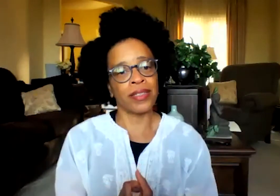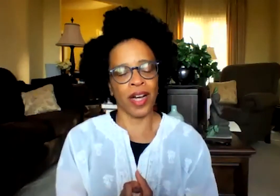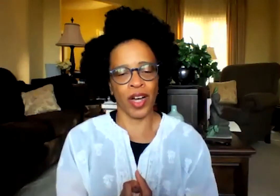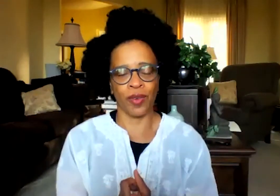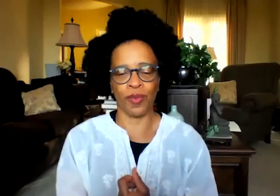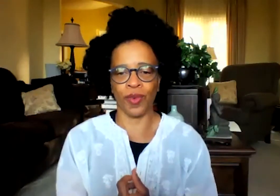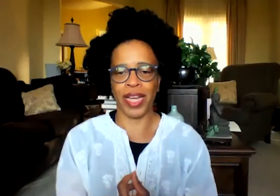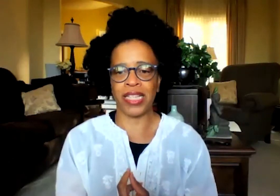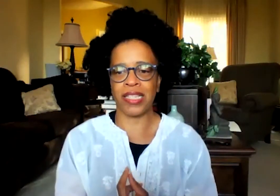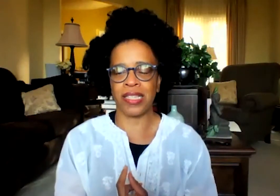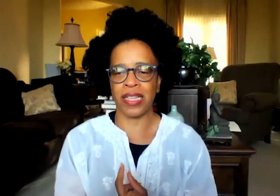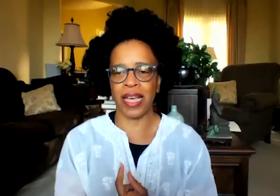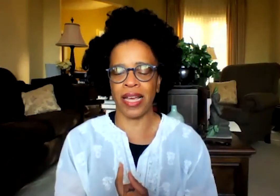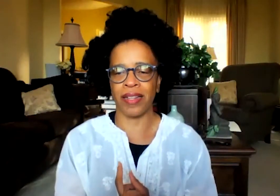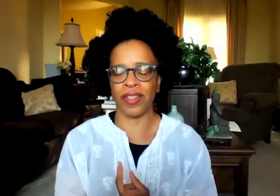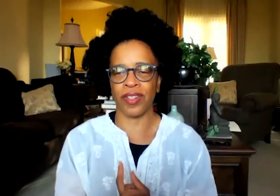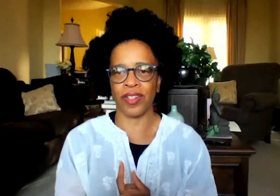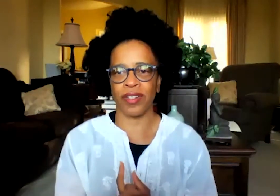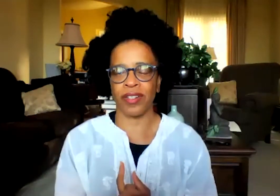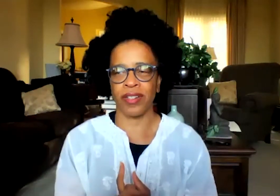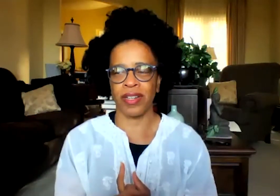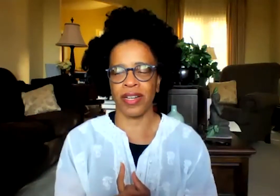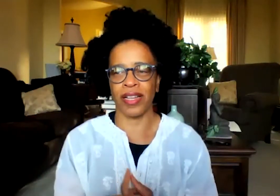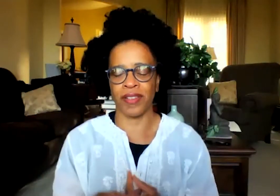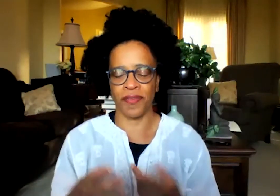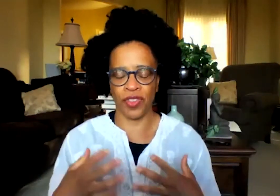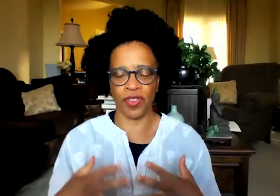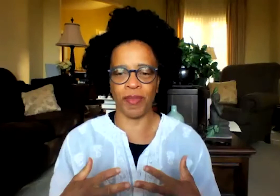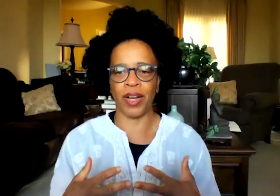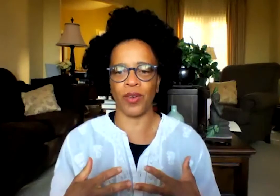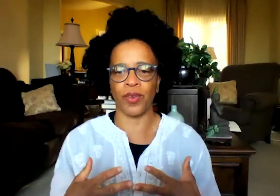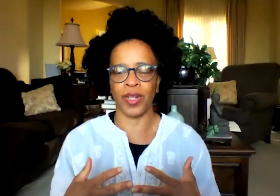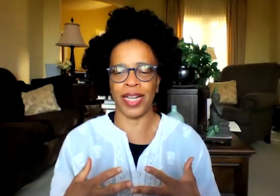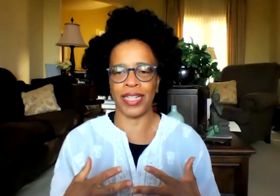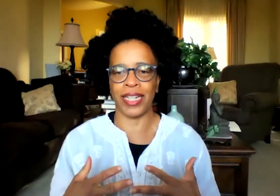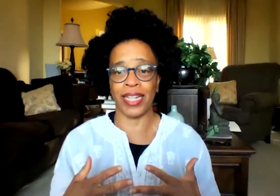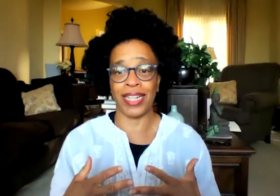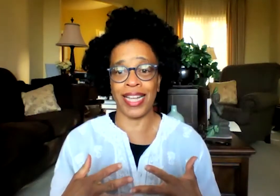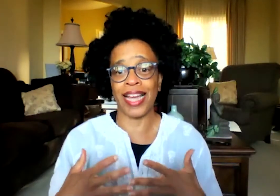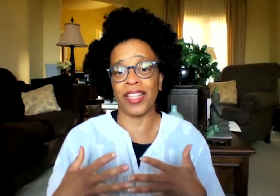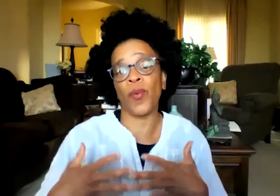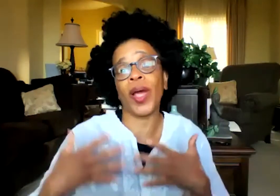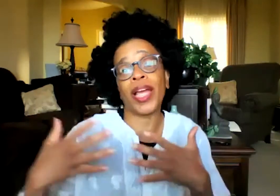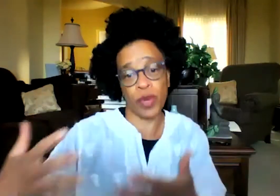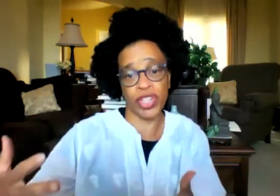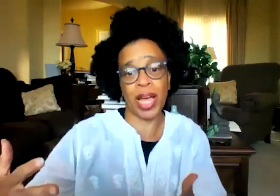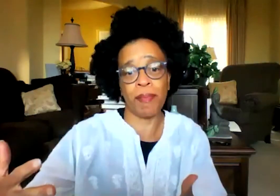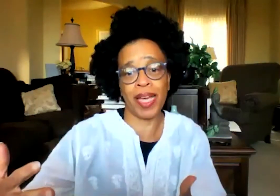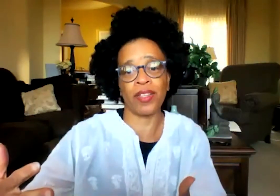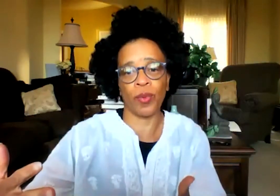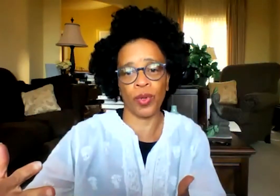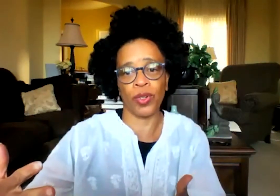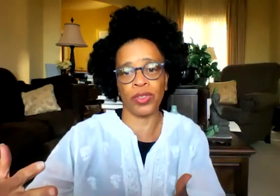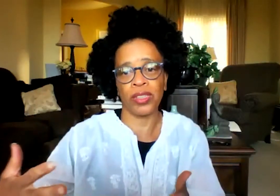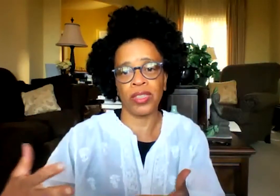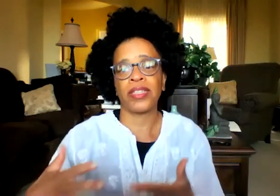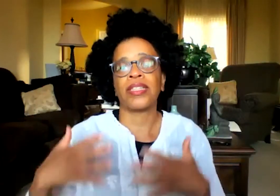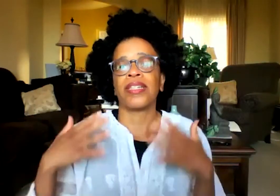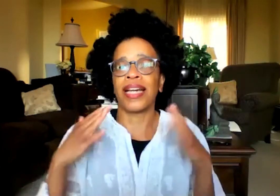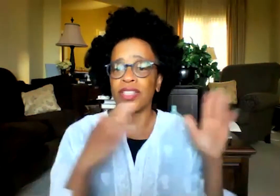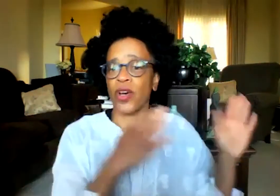one, race and as a feature of my own identity and the way in which I'm met in the